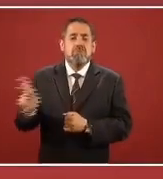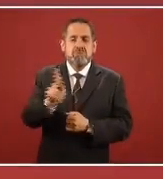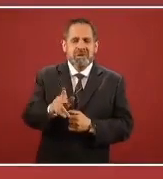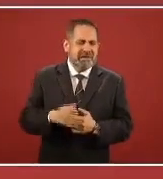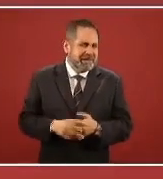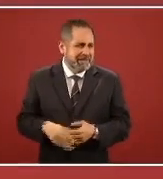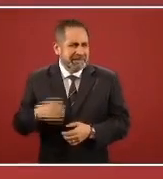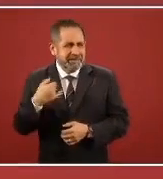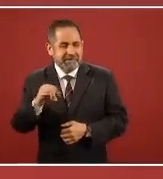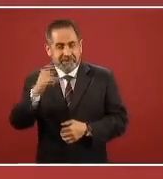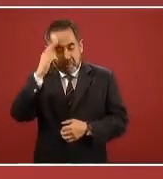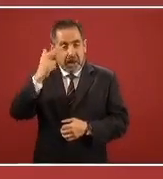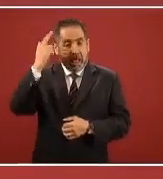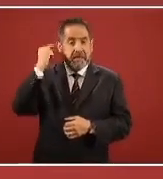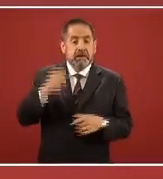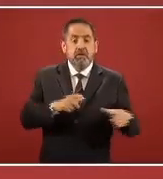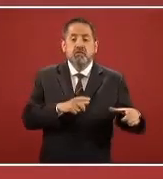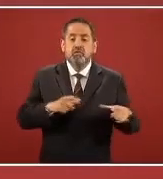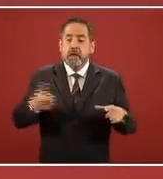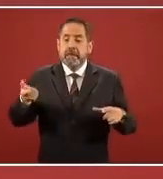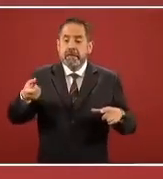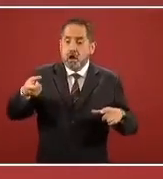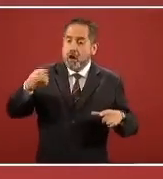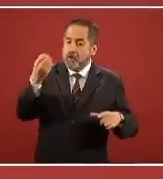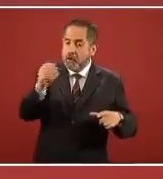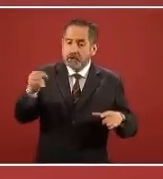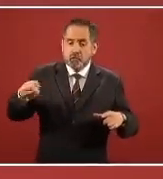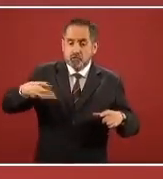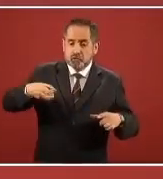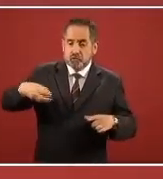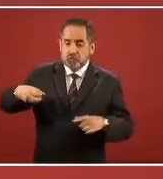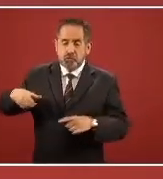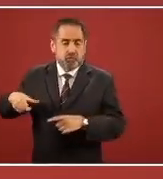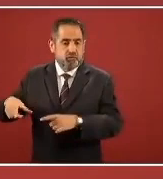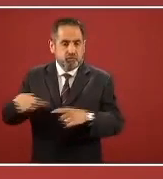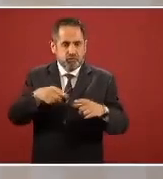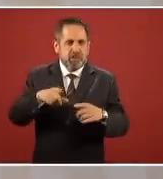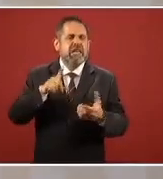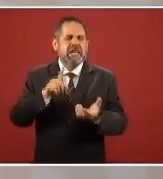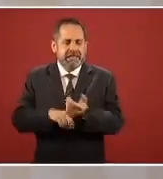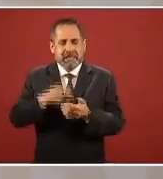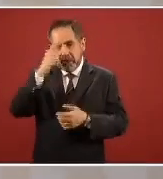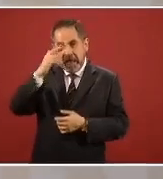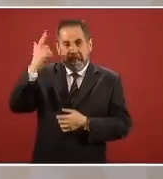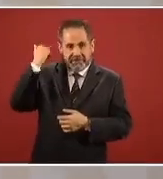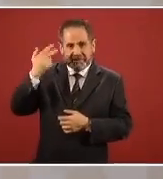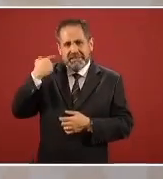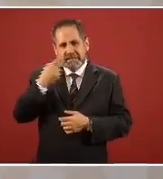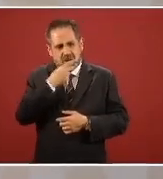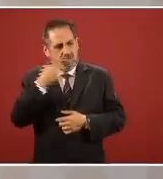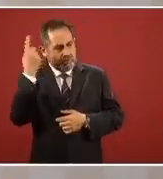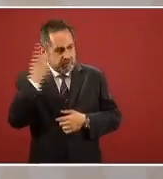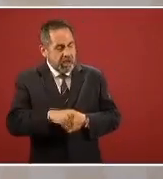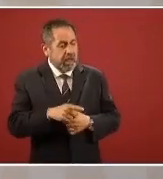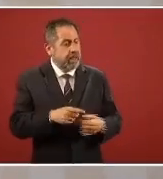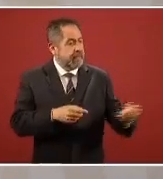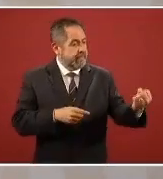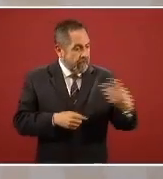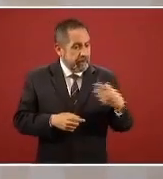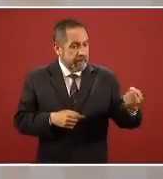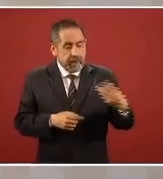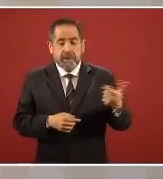Eso de Charola fue decirles, aporten para la